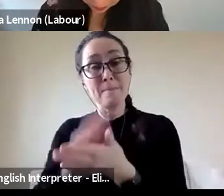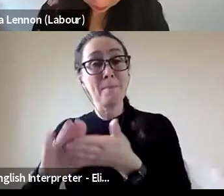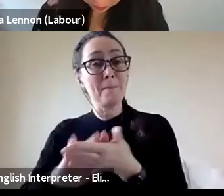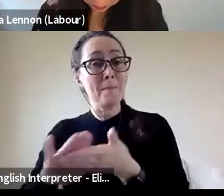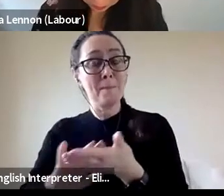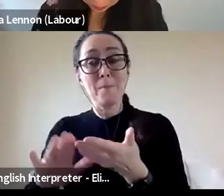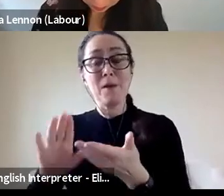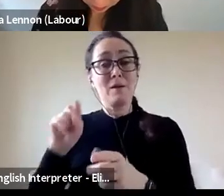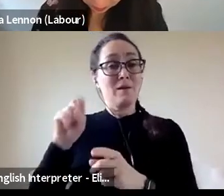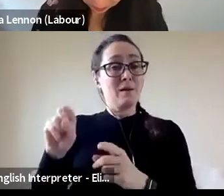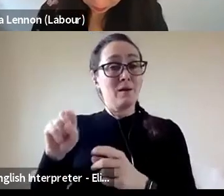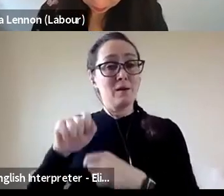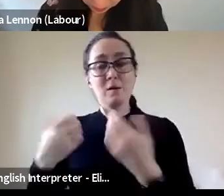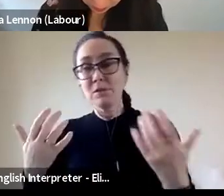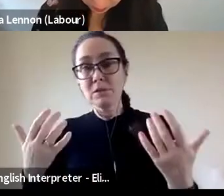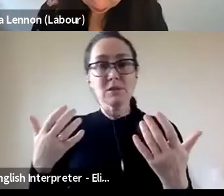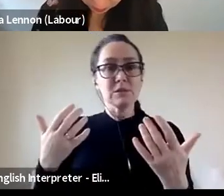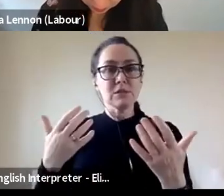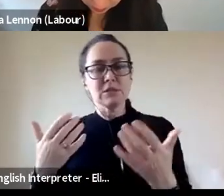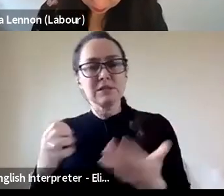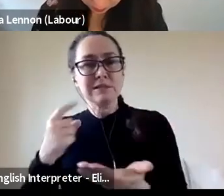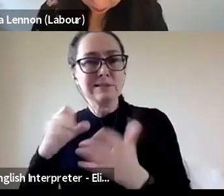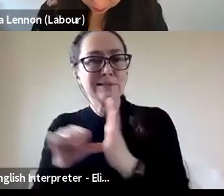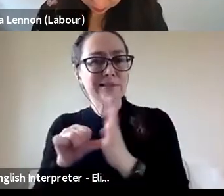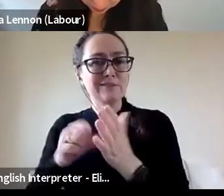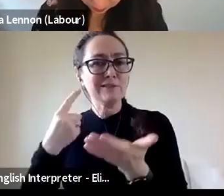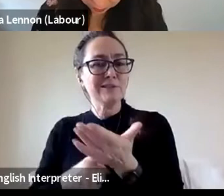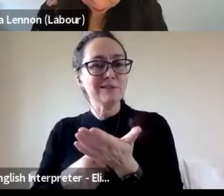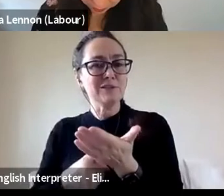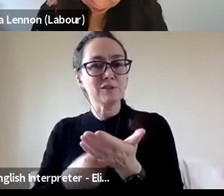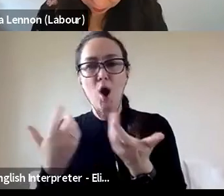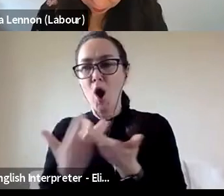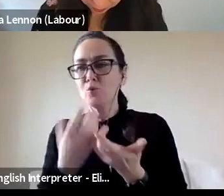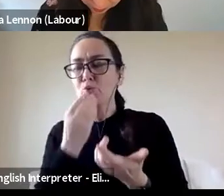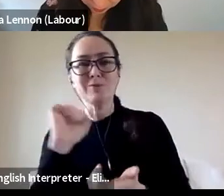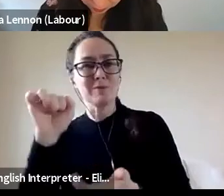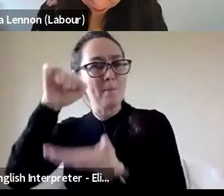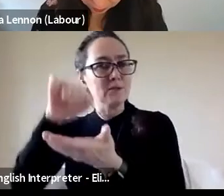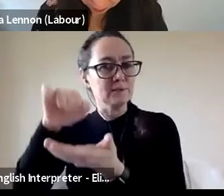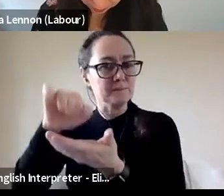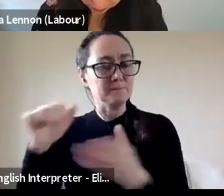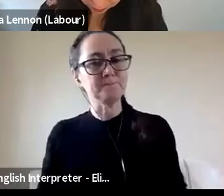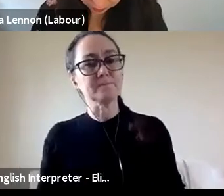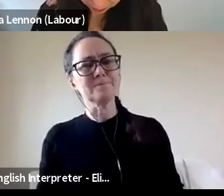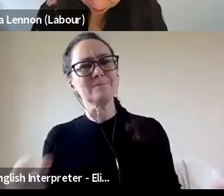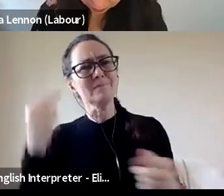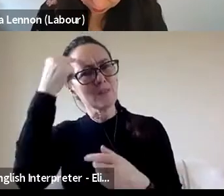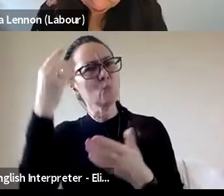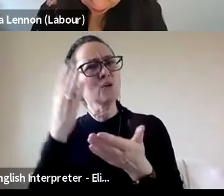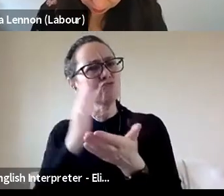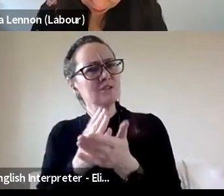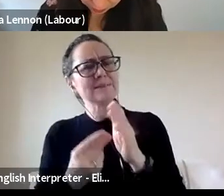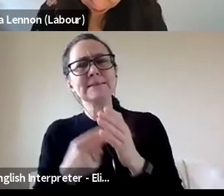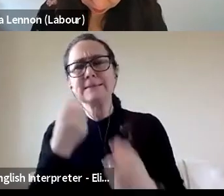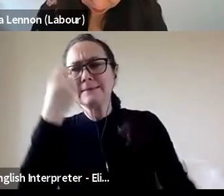can fund. And so I do think we need to re-engage with local government, see the importance of local government, and make sure